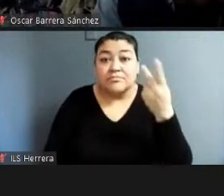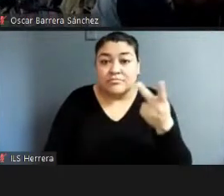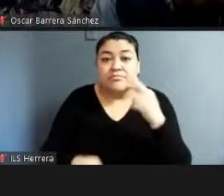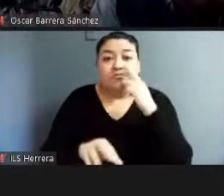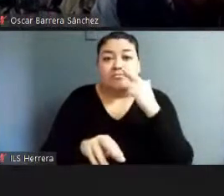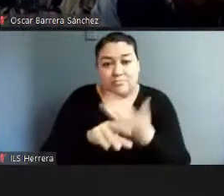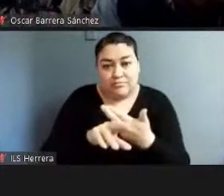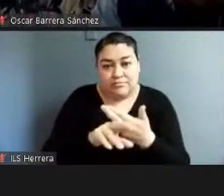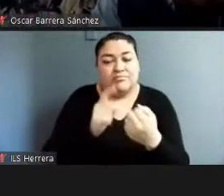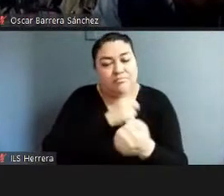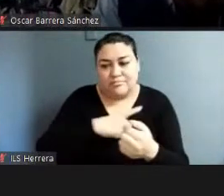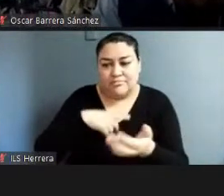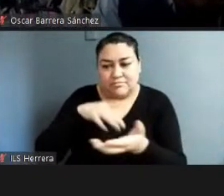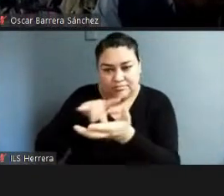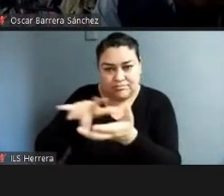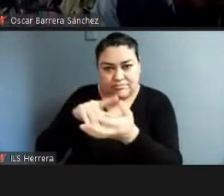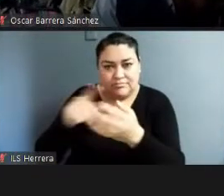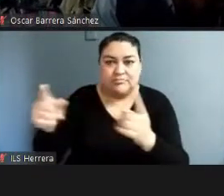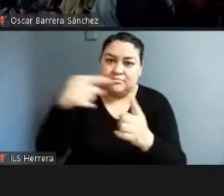clinical settings you have.